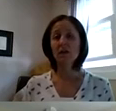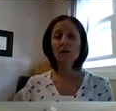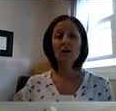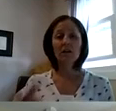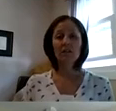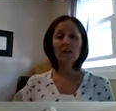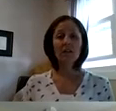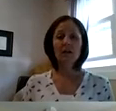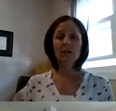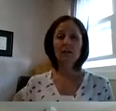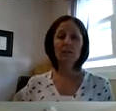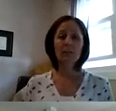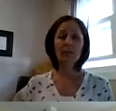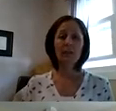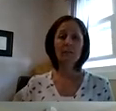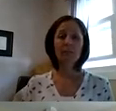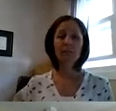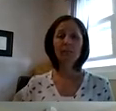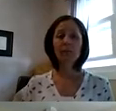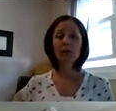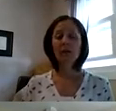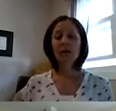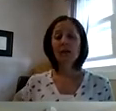process. Next slide.